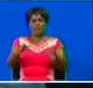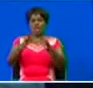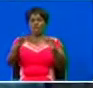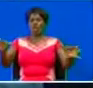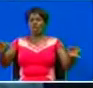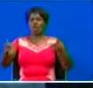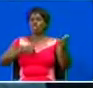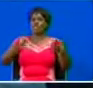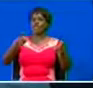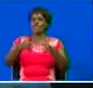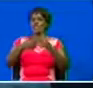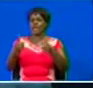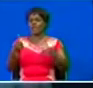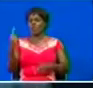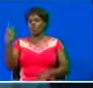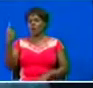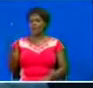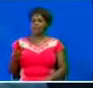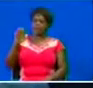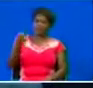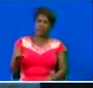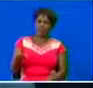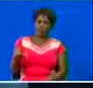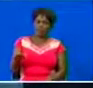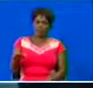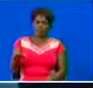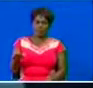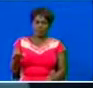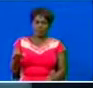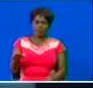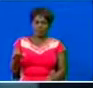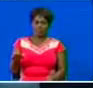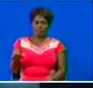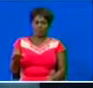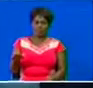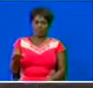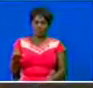starts with one step. So let's all join together, as it has been previously said.